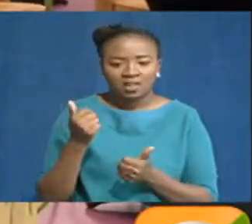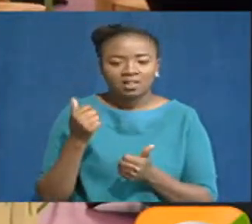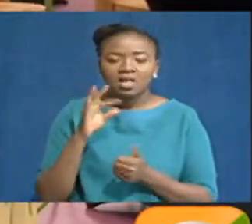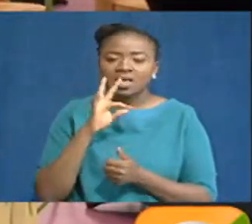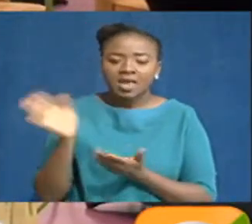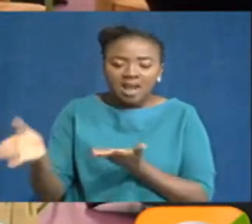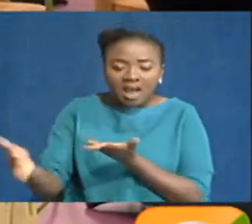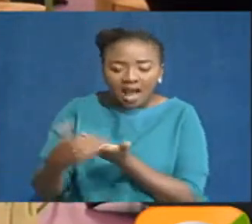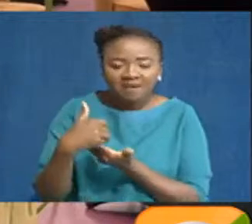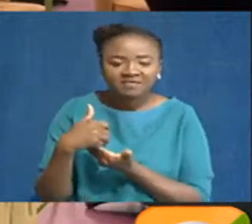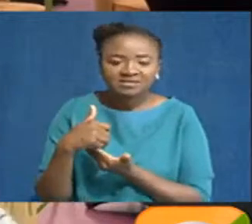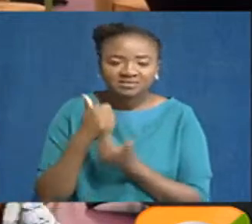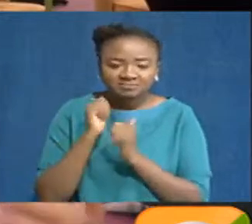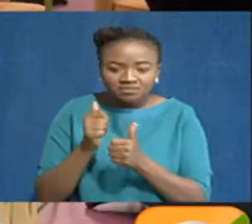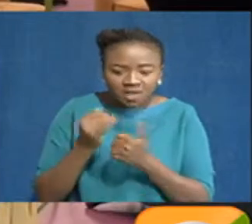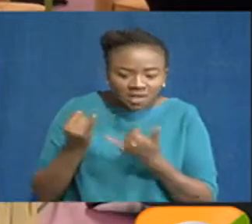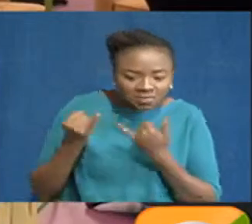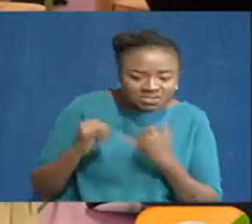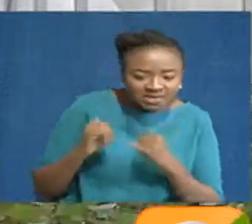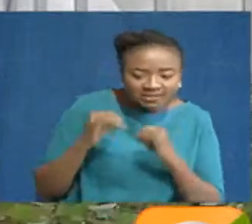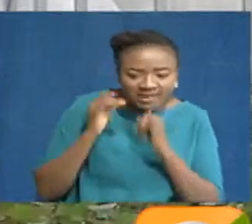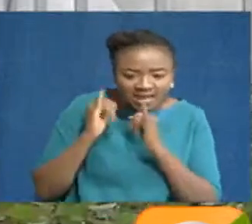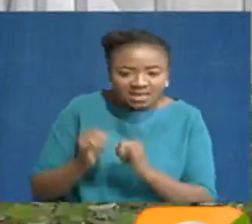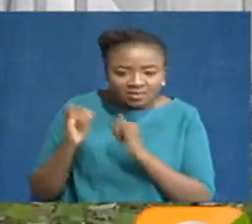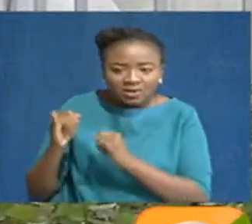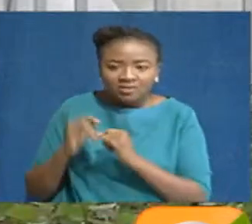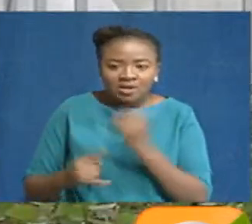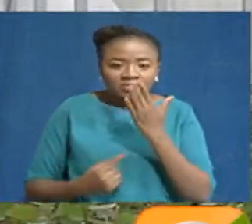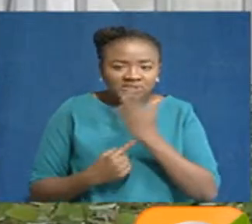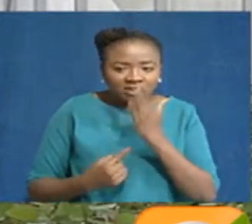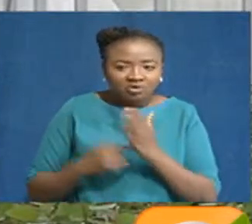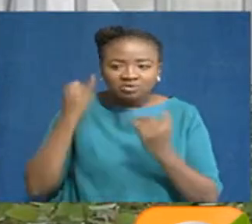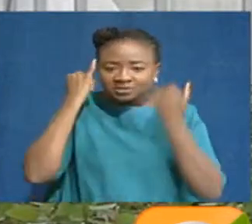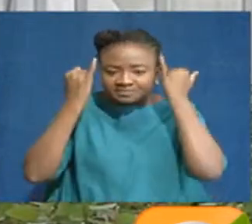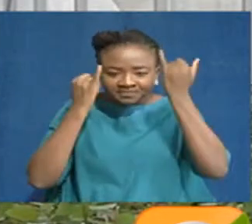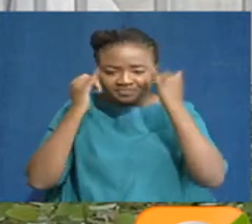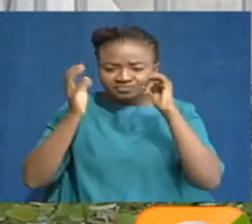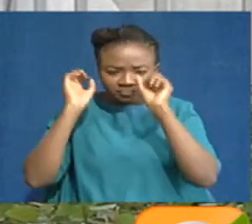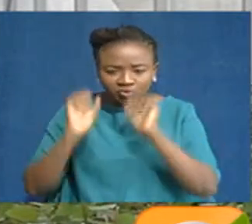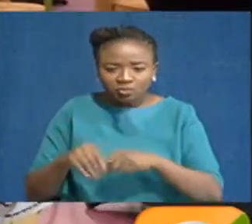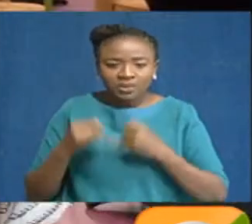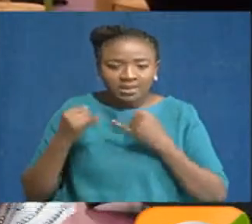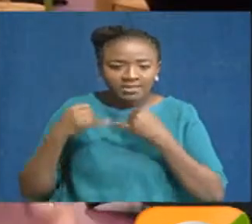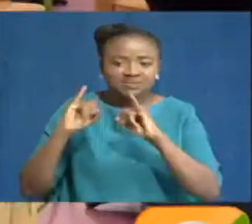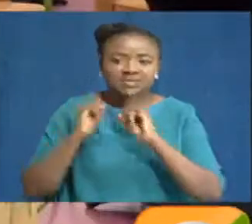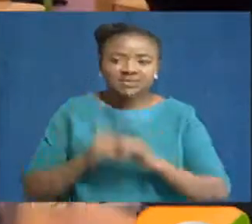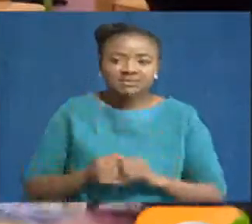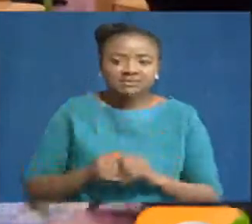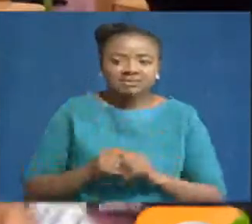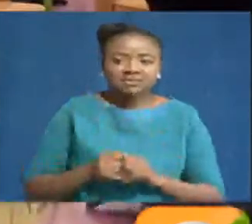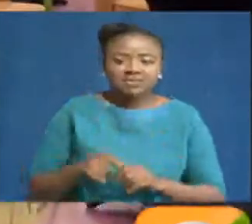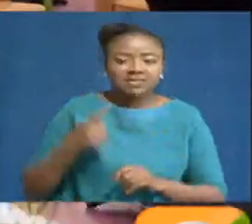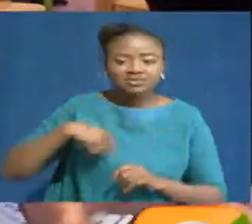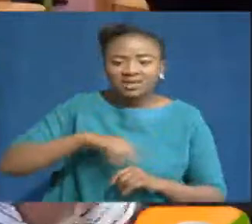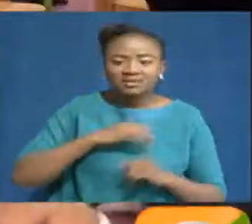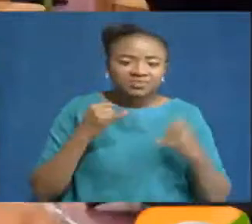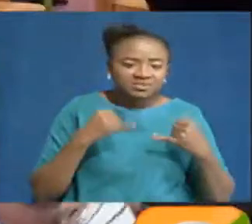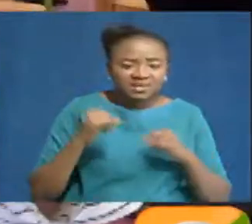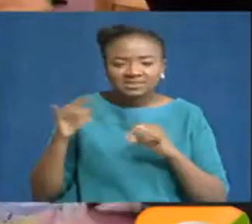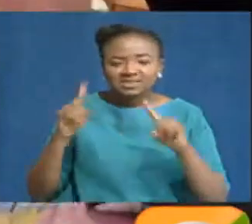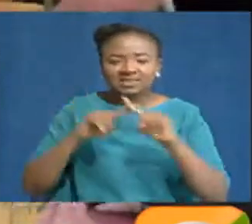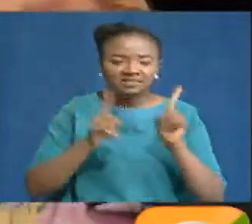to try out new technologies, new possibilities, etc., new varieties. We are looking for all kinds of possibilities